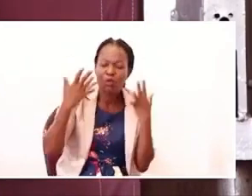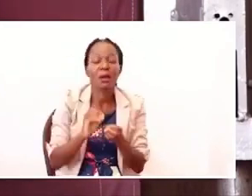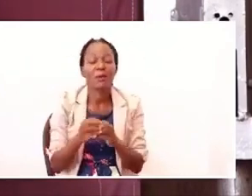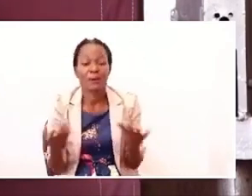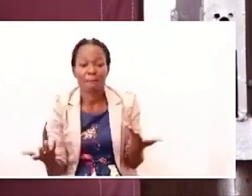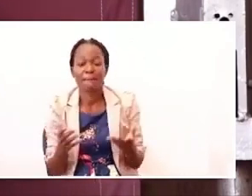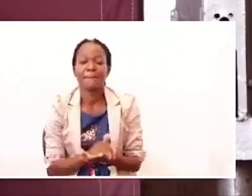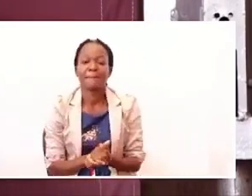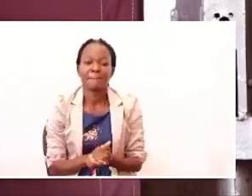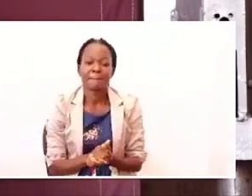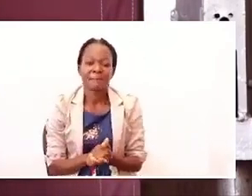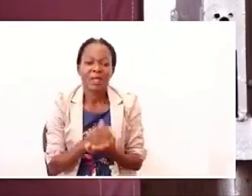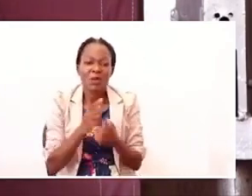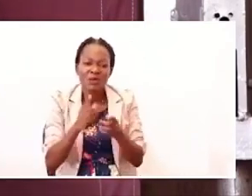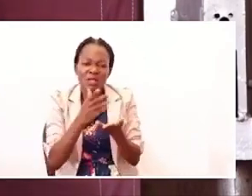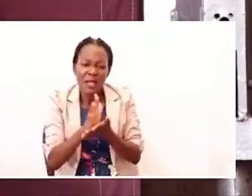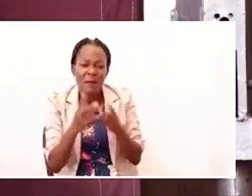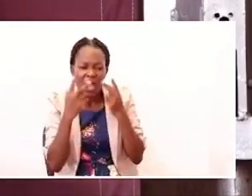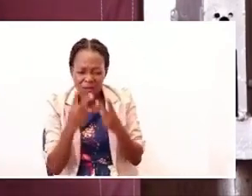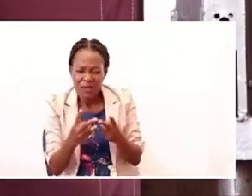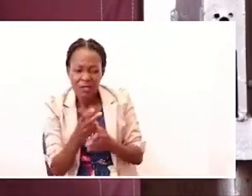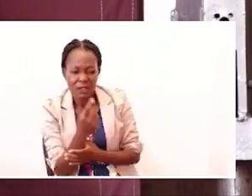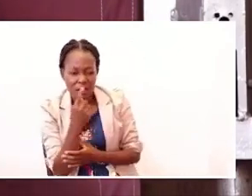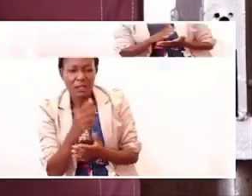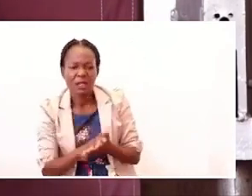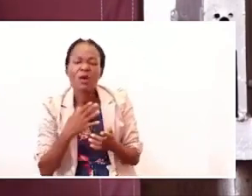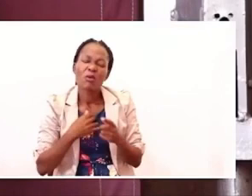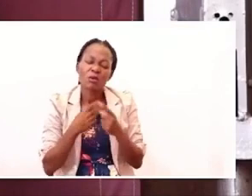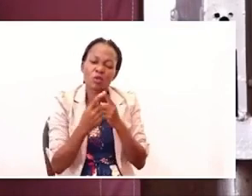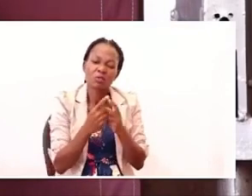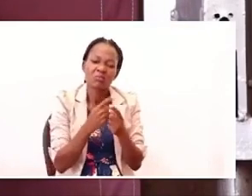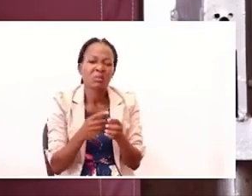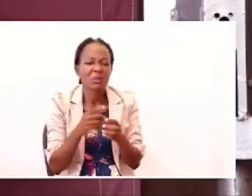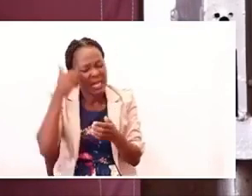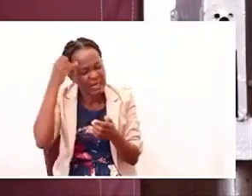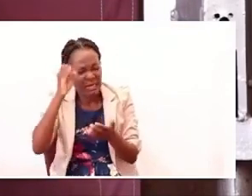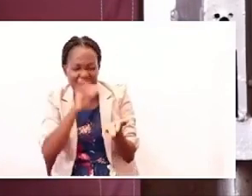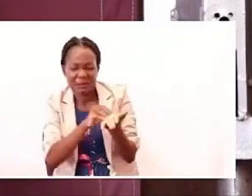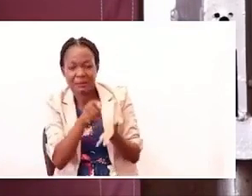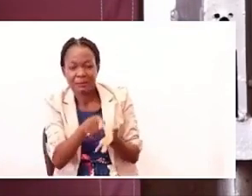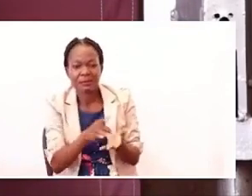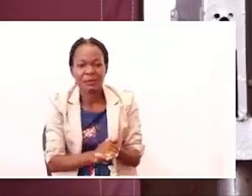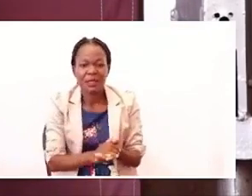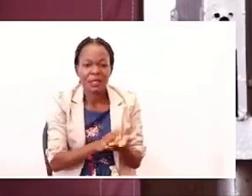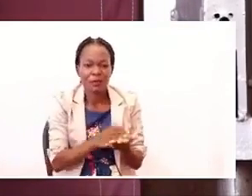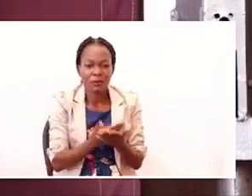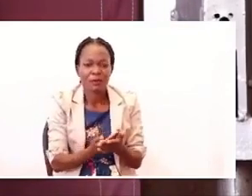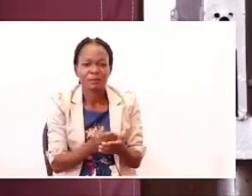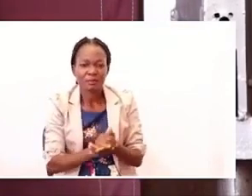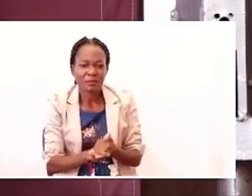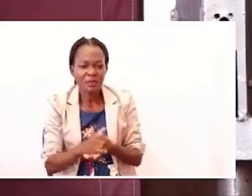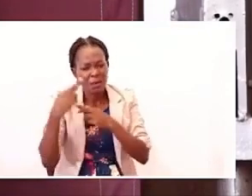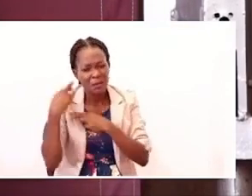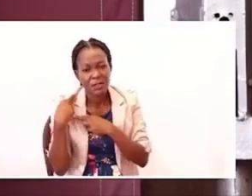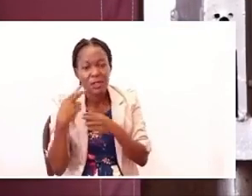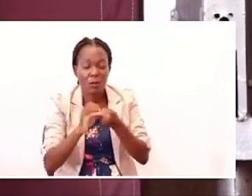And some of the evidence seems to suggest that the loss that African countries are incurring as a result